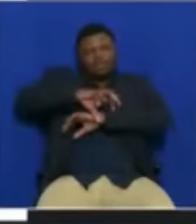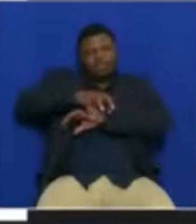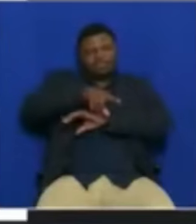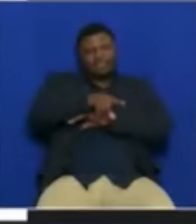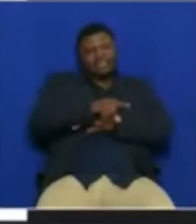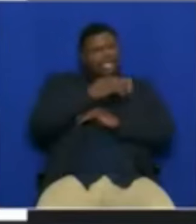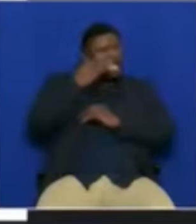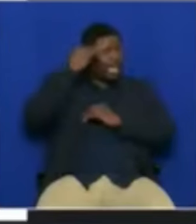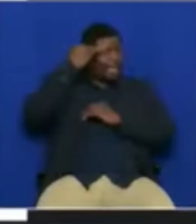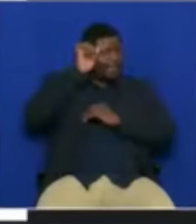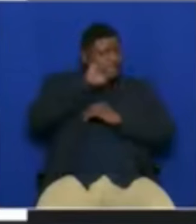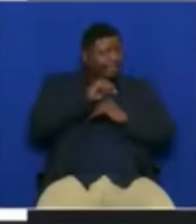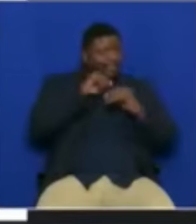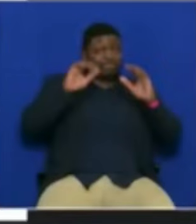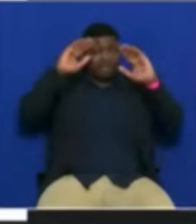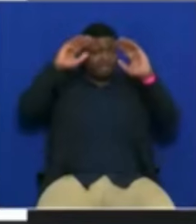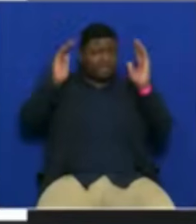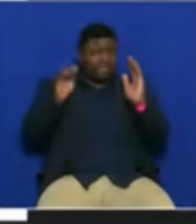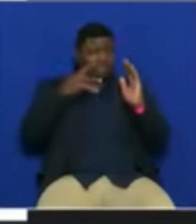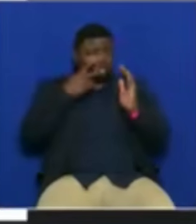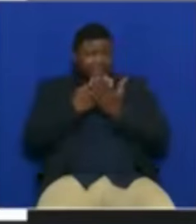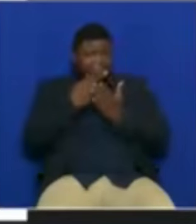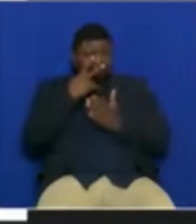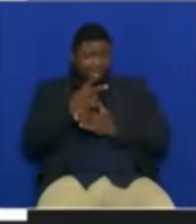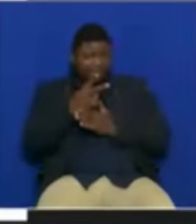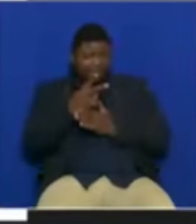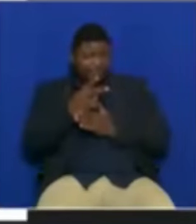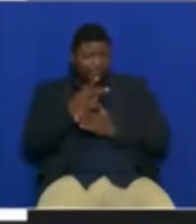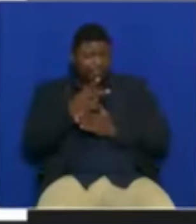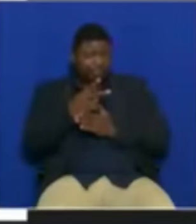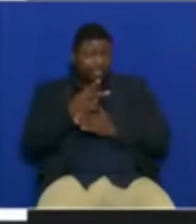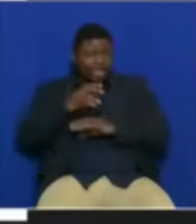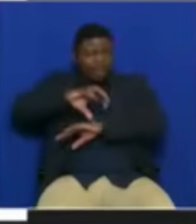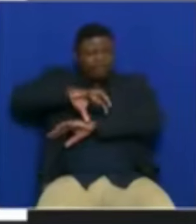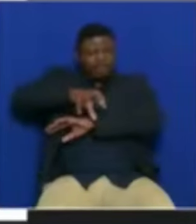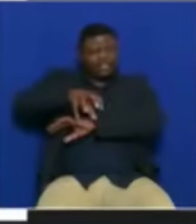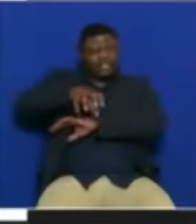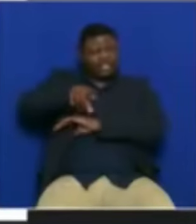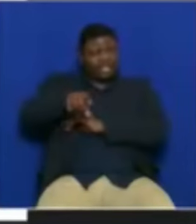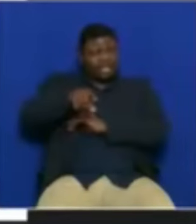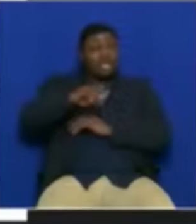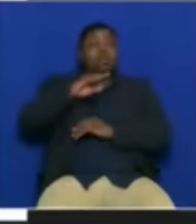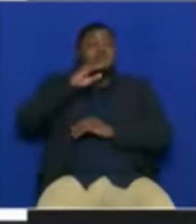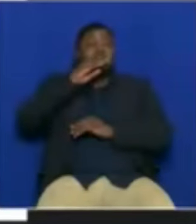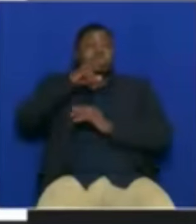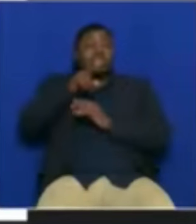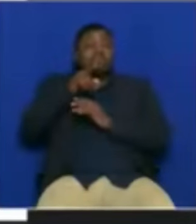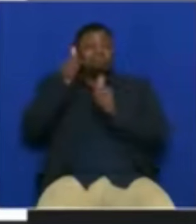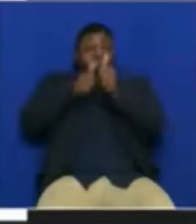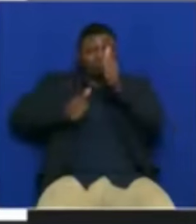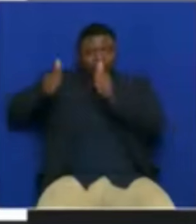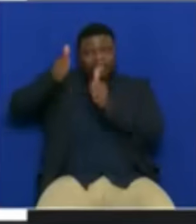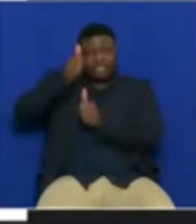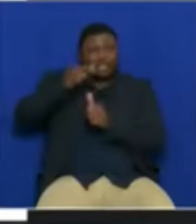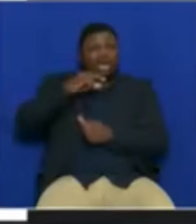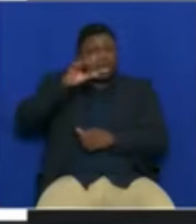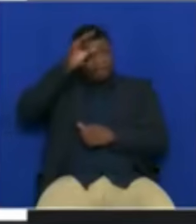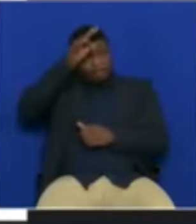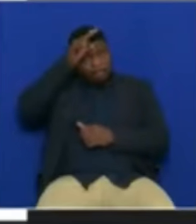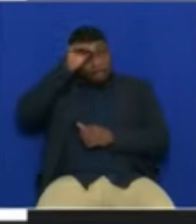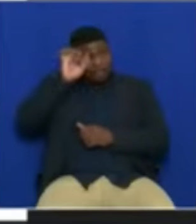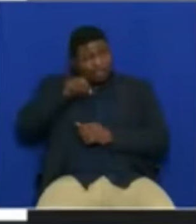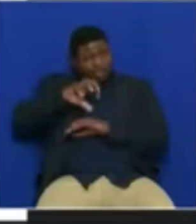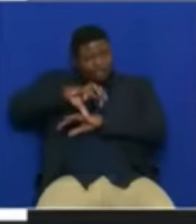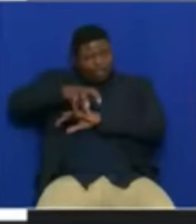see that? So are those major generals you refer to, Those the are provincial major generals, heads, yes, existing major generals